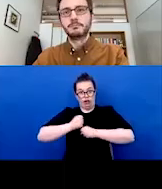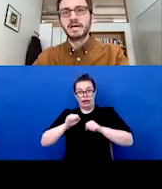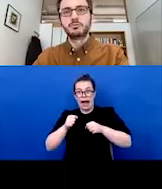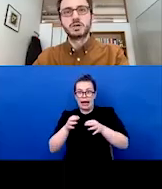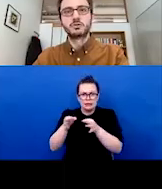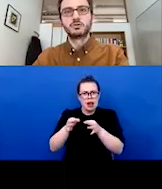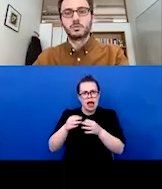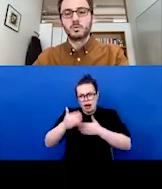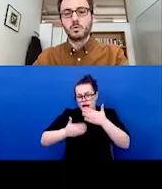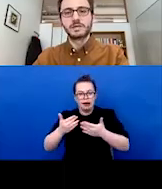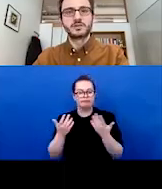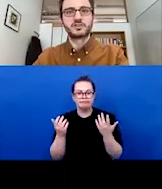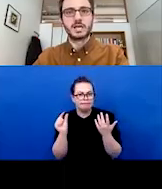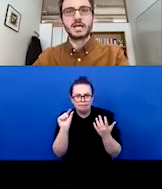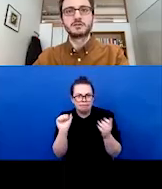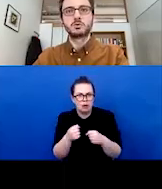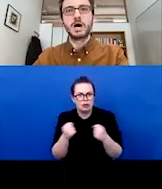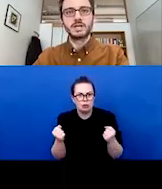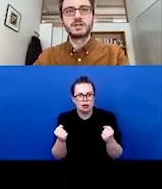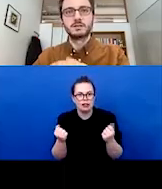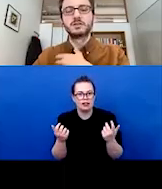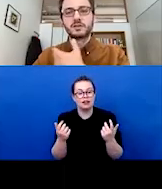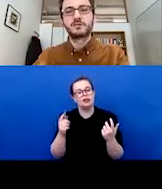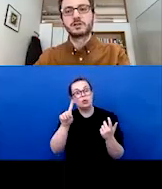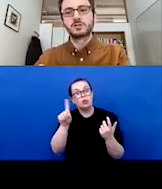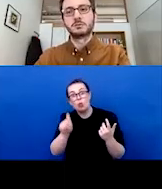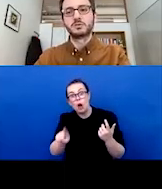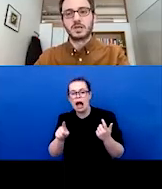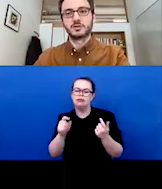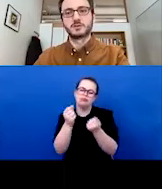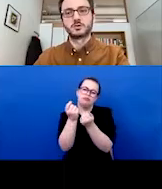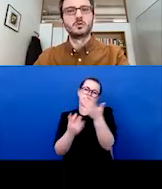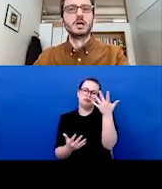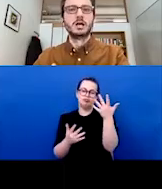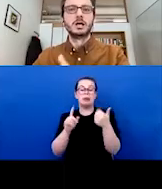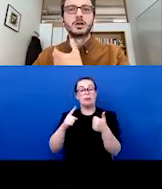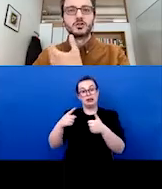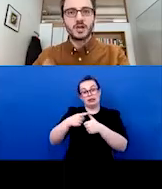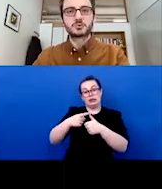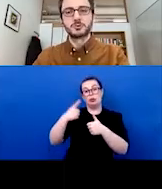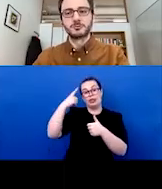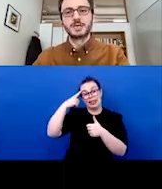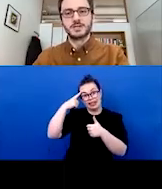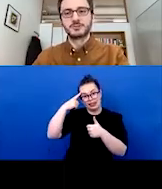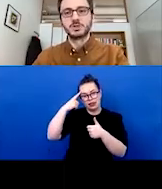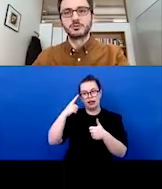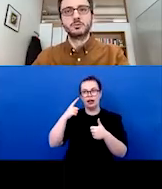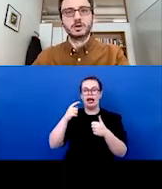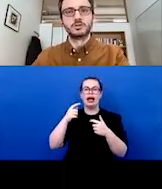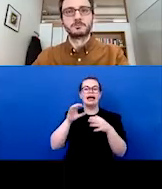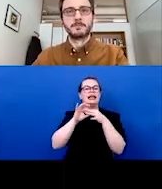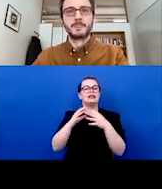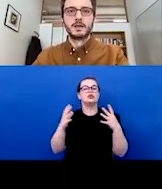There are many reasons why this is the case, but one is that this effect seems sensitive to conceptual relations